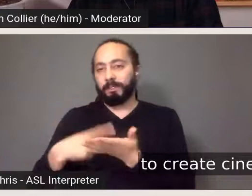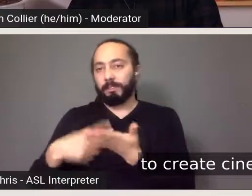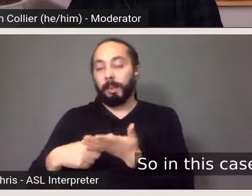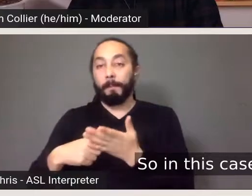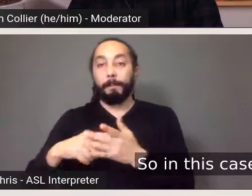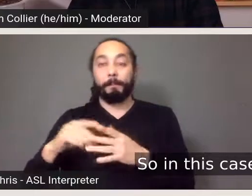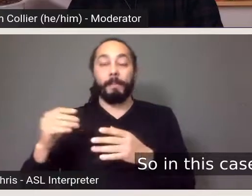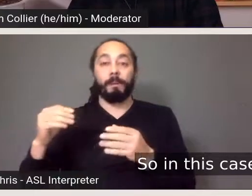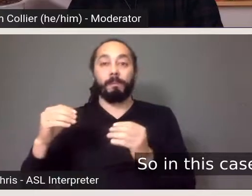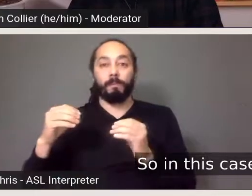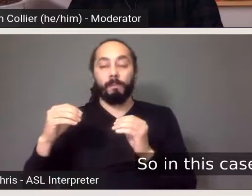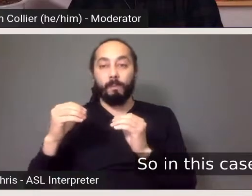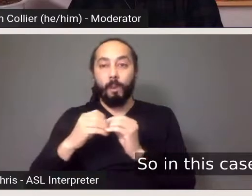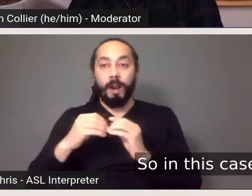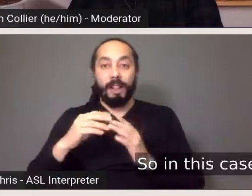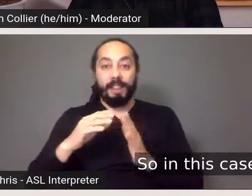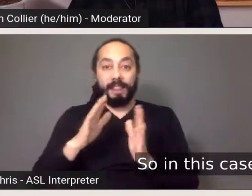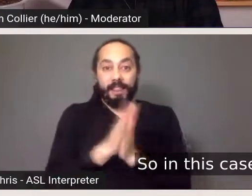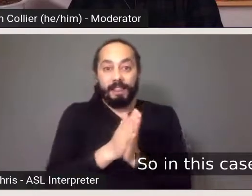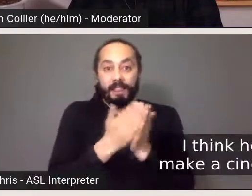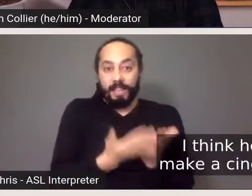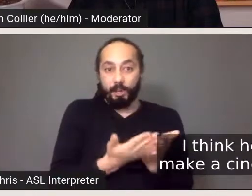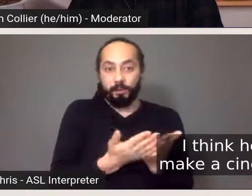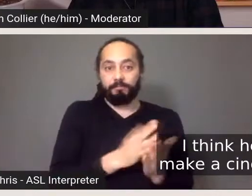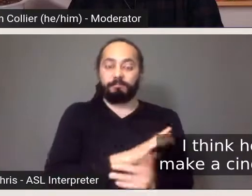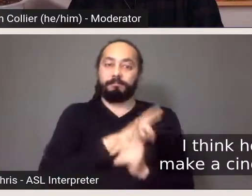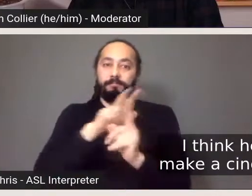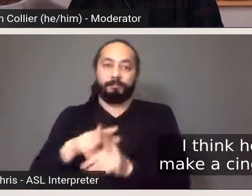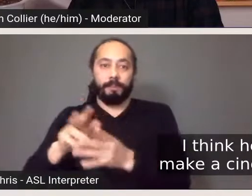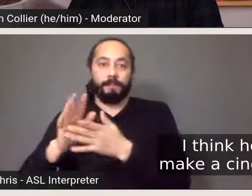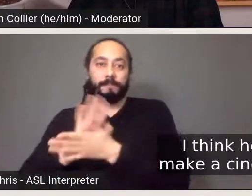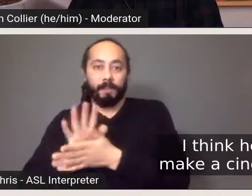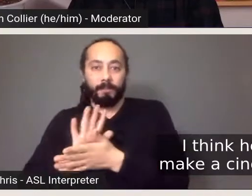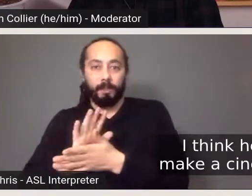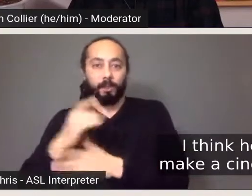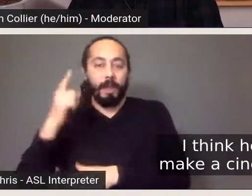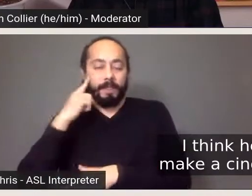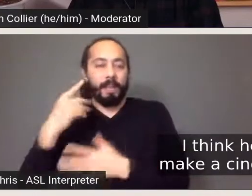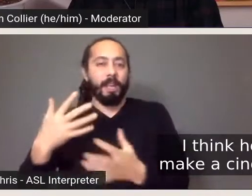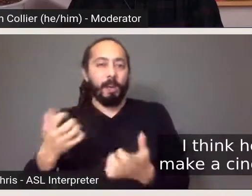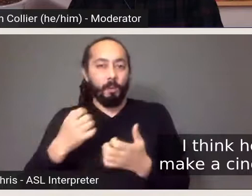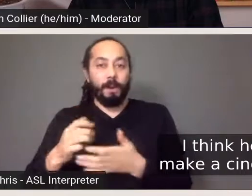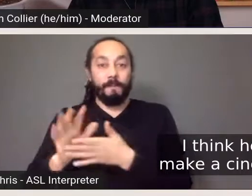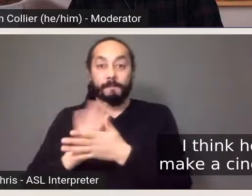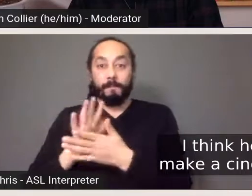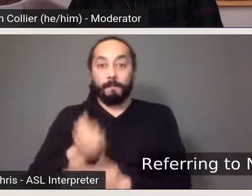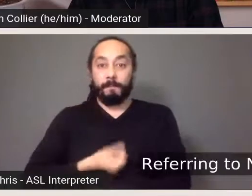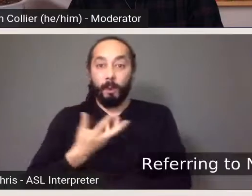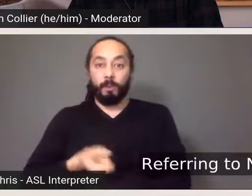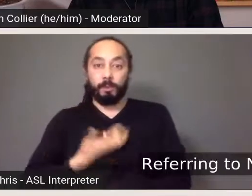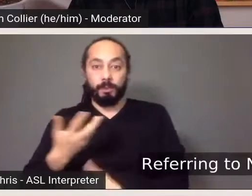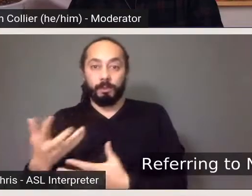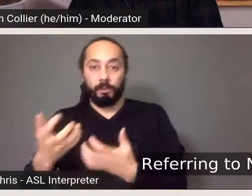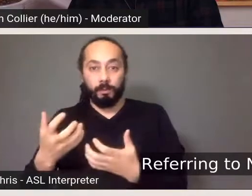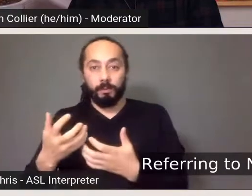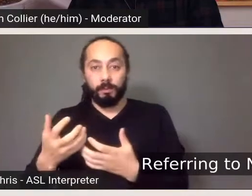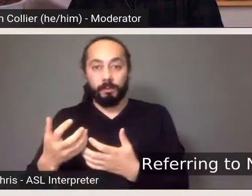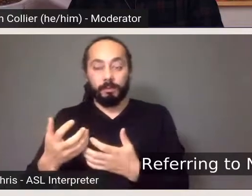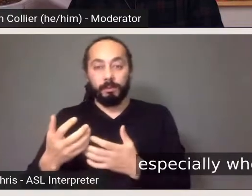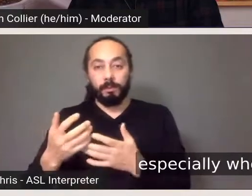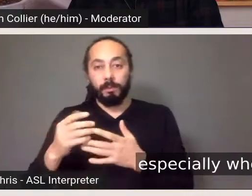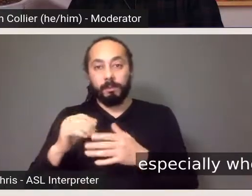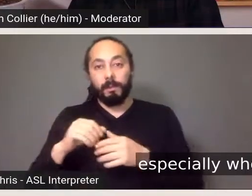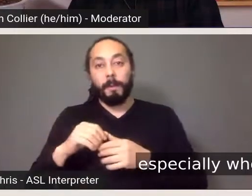literature. So in this case, I think he wanted to make a cinematic poetry, referring to Nakahara